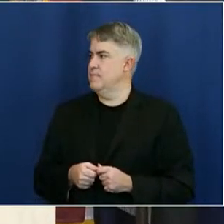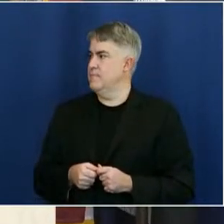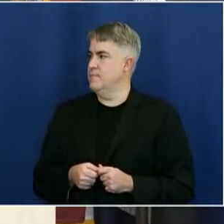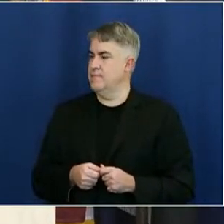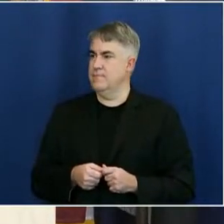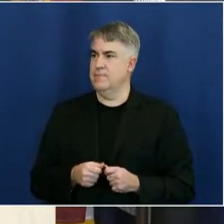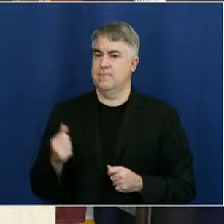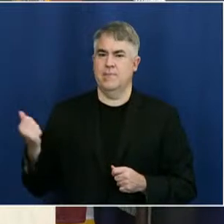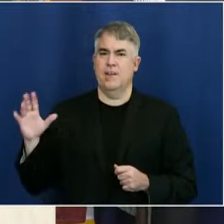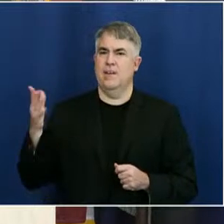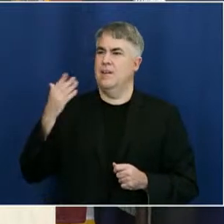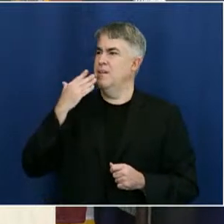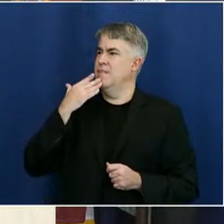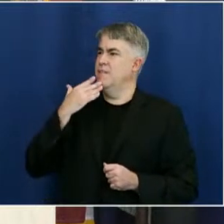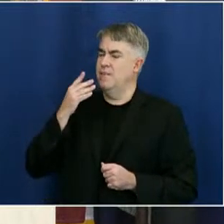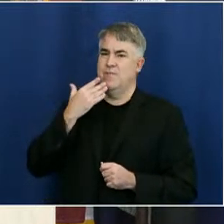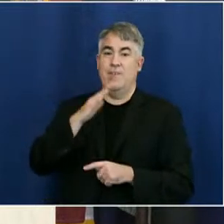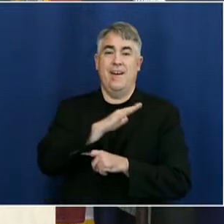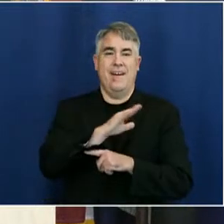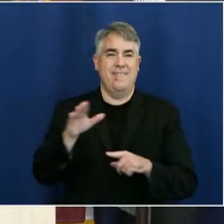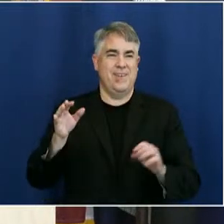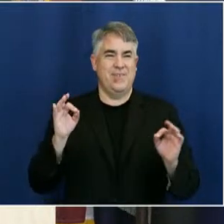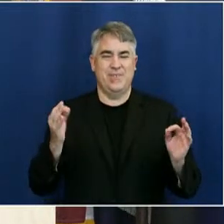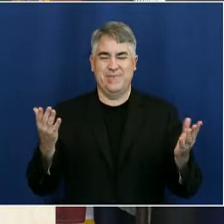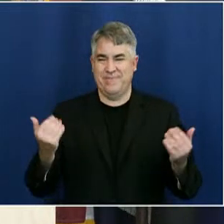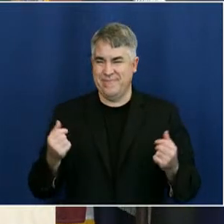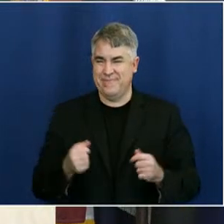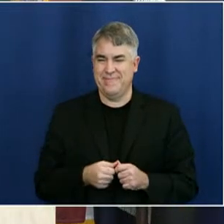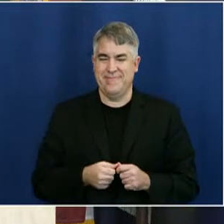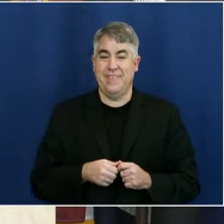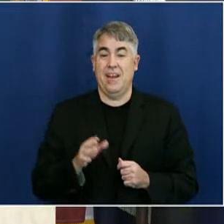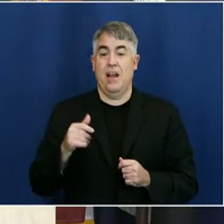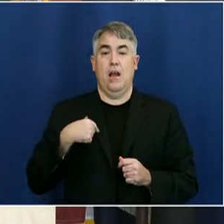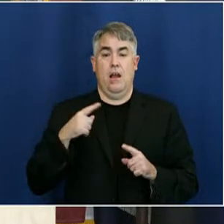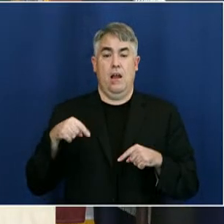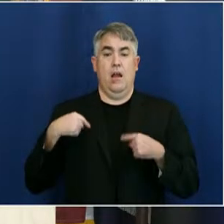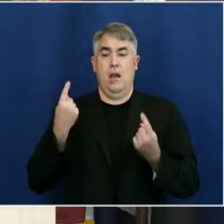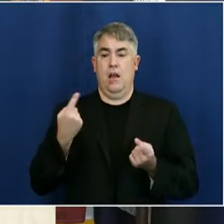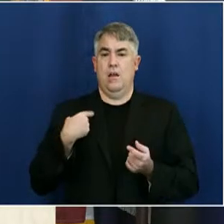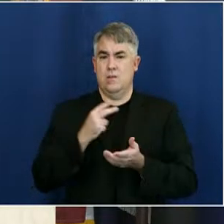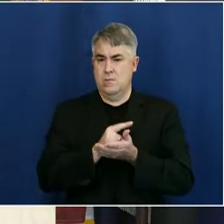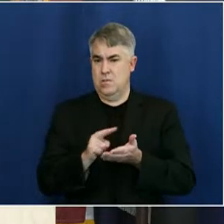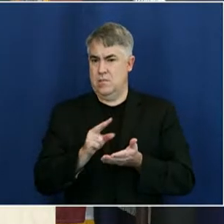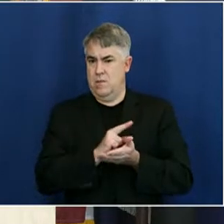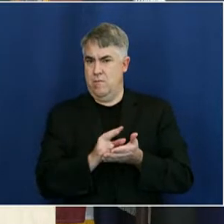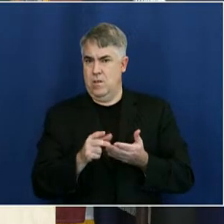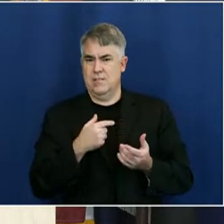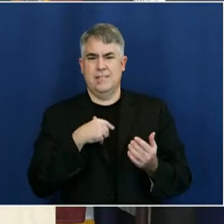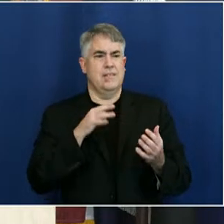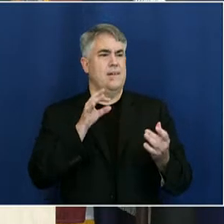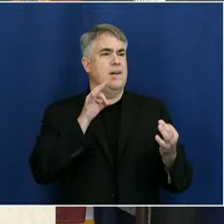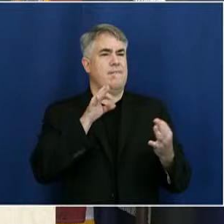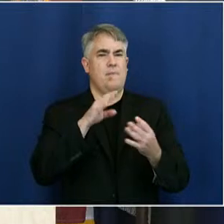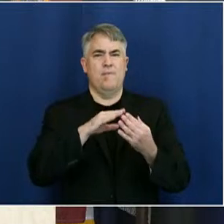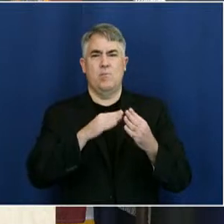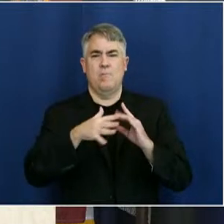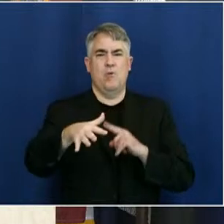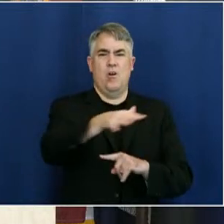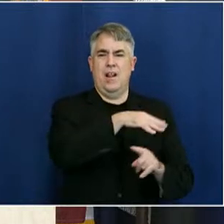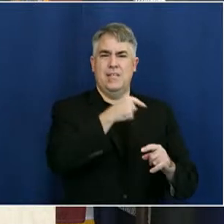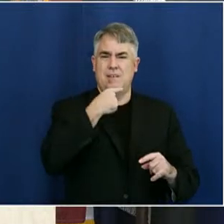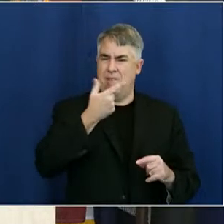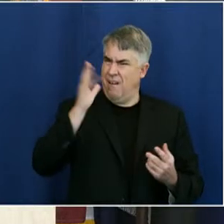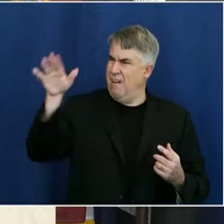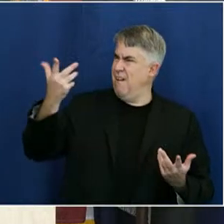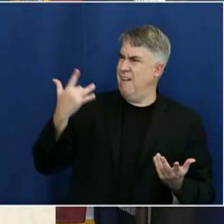Good afternoon, and thank you, Chair Fletcher. For the last couple of weeks, we received feedback from our community members who are concerned about the low percentage